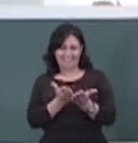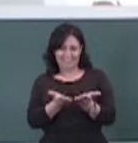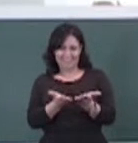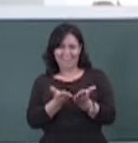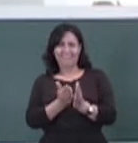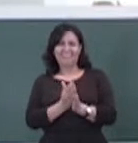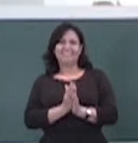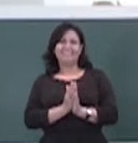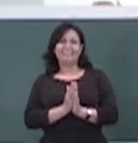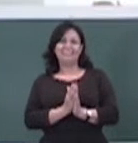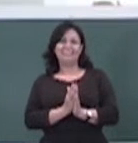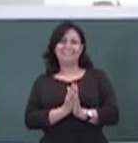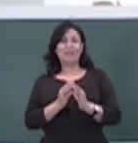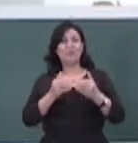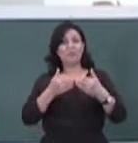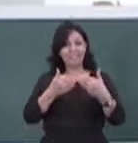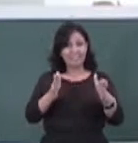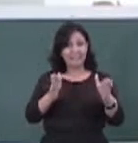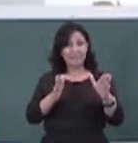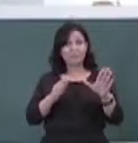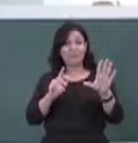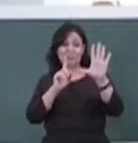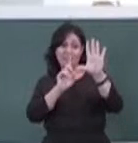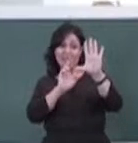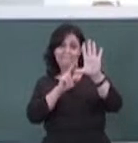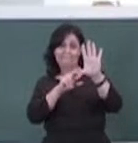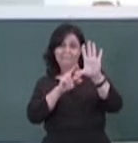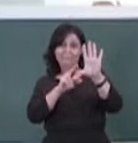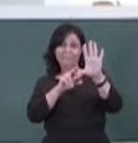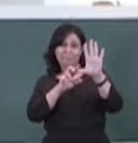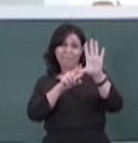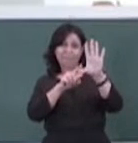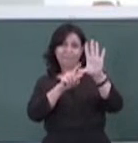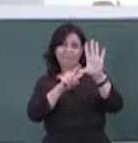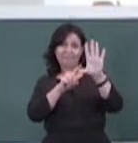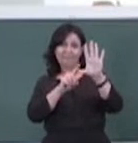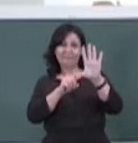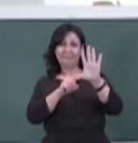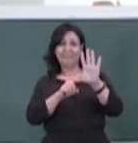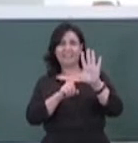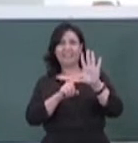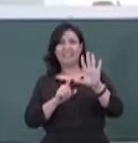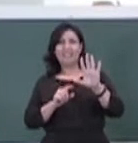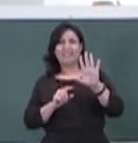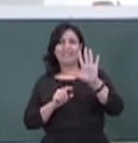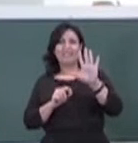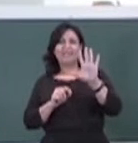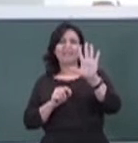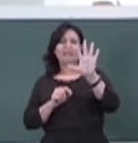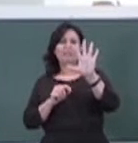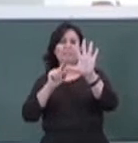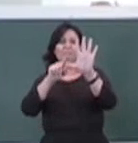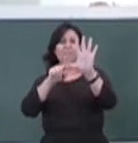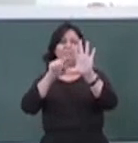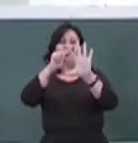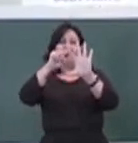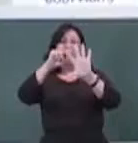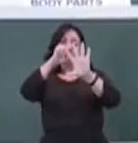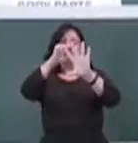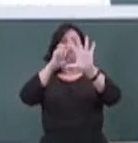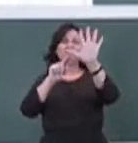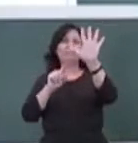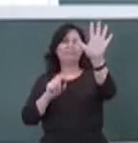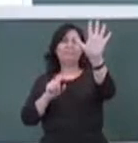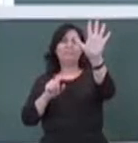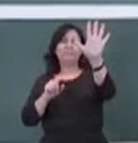start with your thumb. So you place your left hand down on your paper, and you will